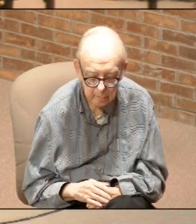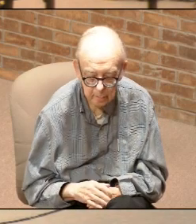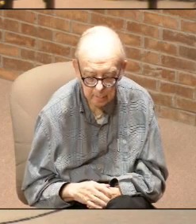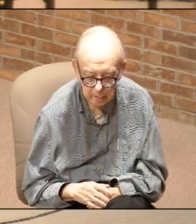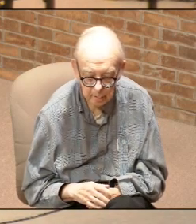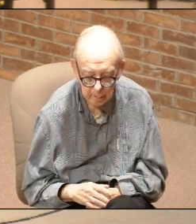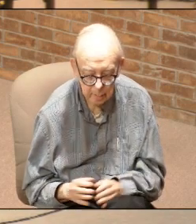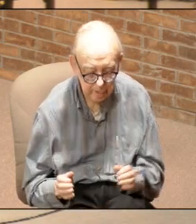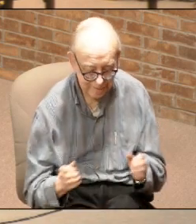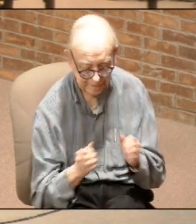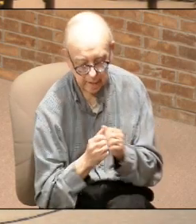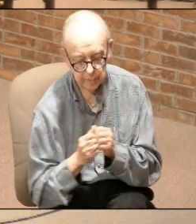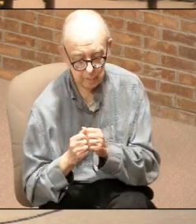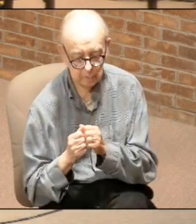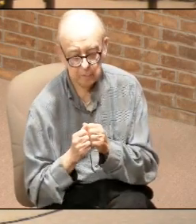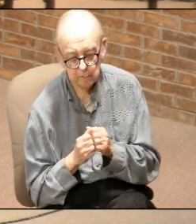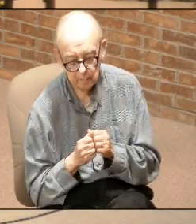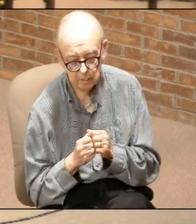together